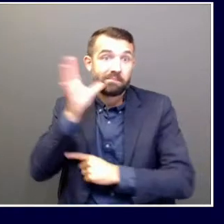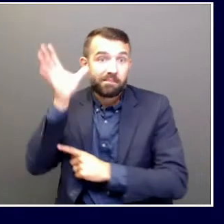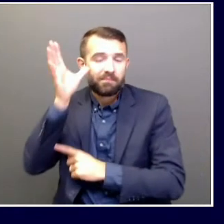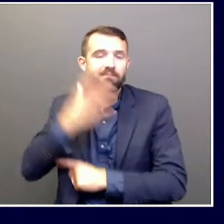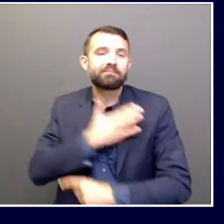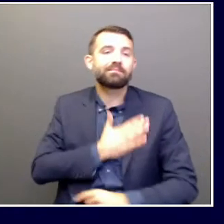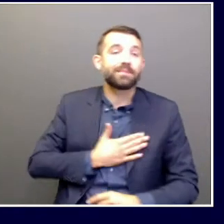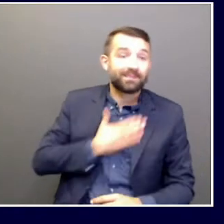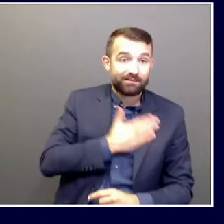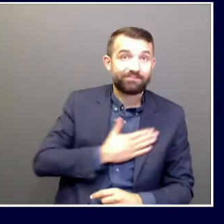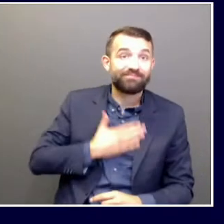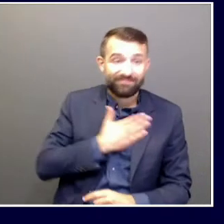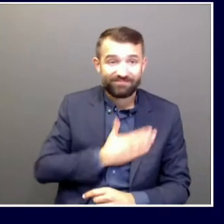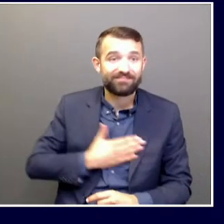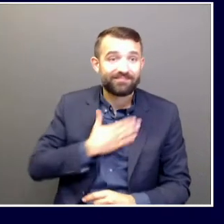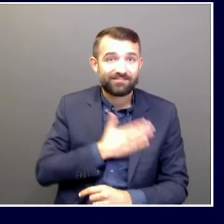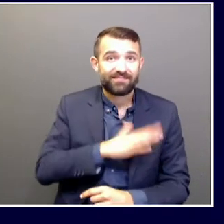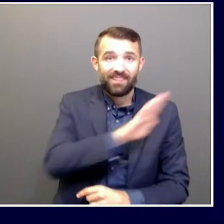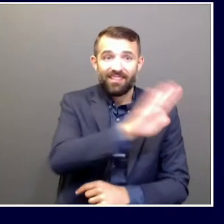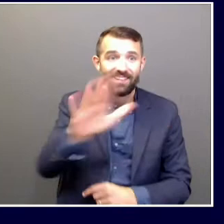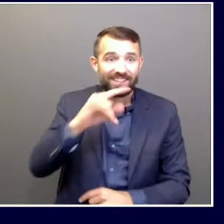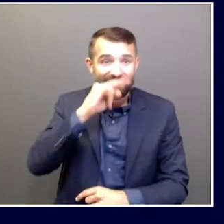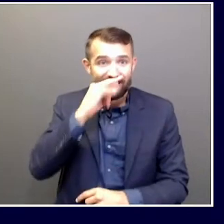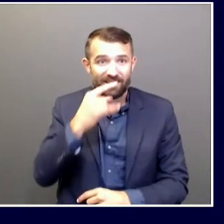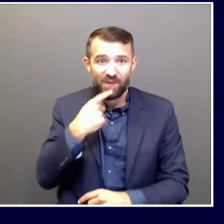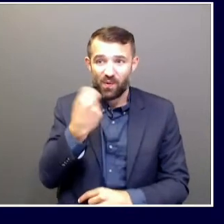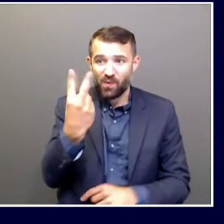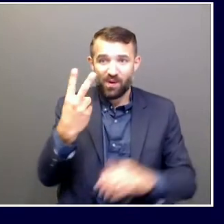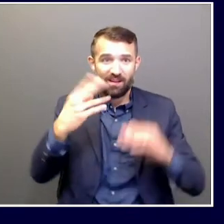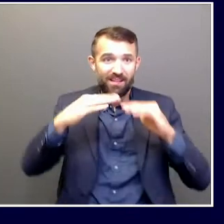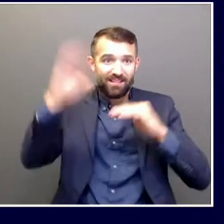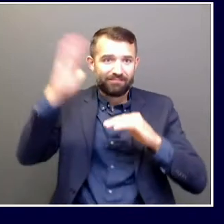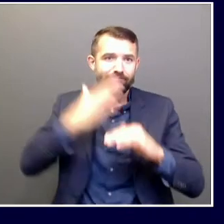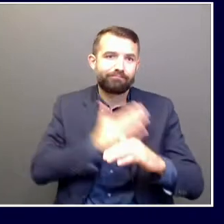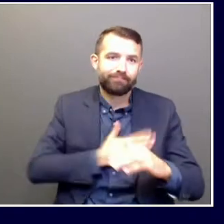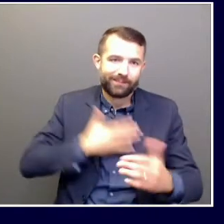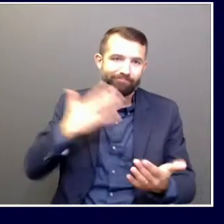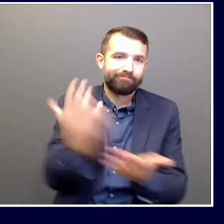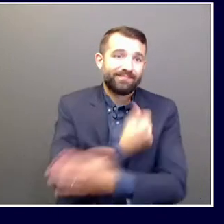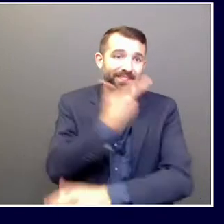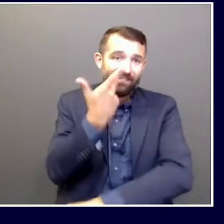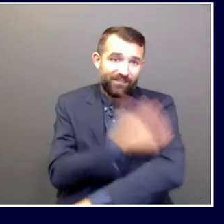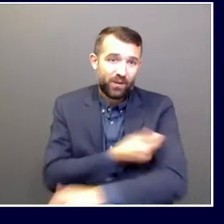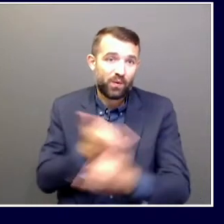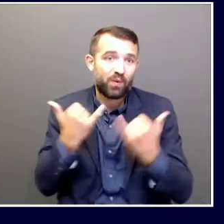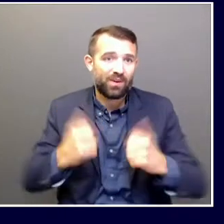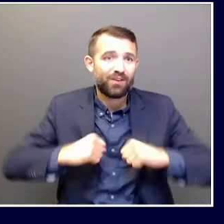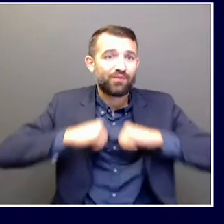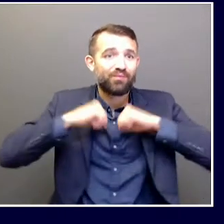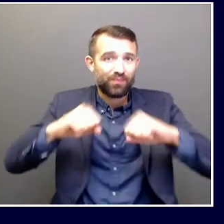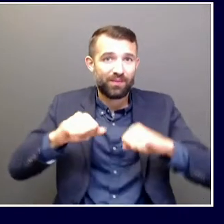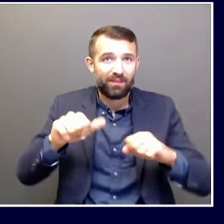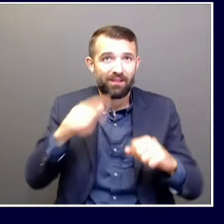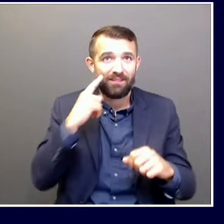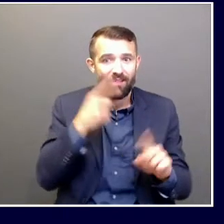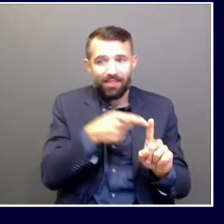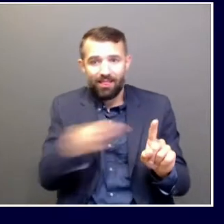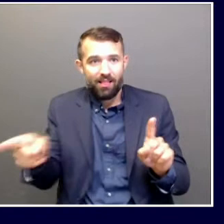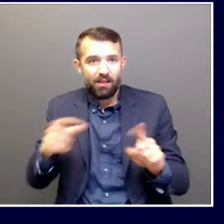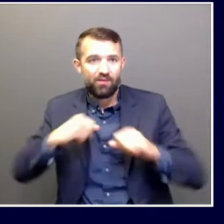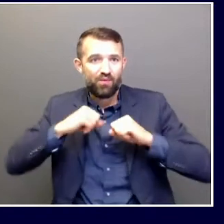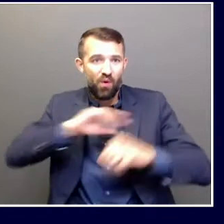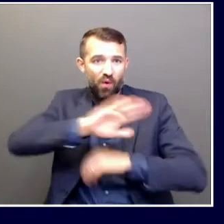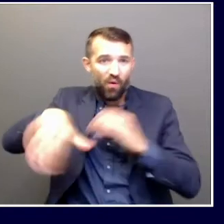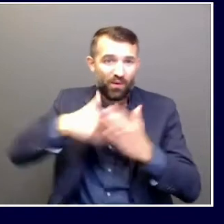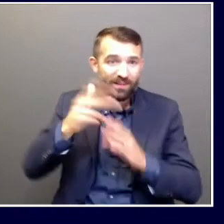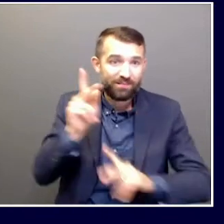children vaccinated if they're age 12 or older right now. Protect them, protect others. I want to be clear